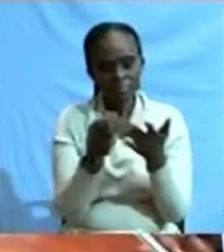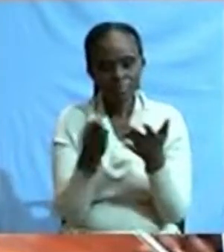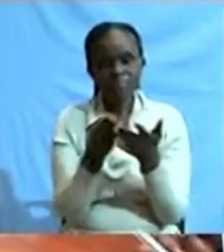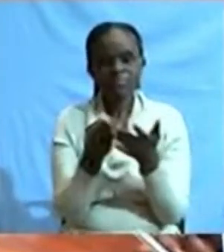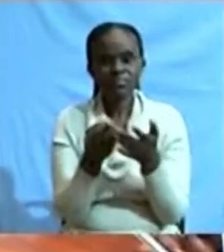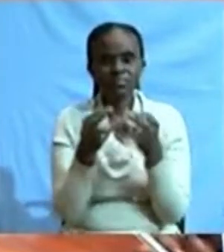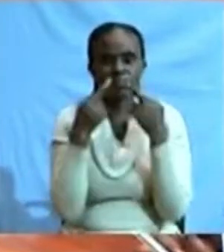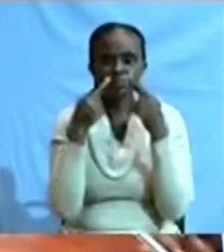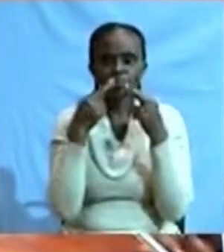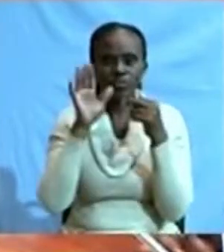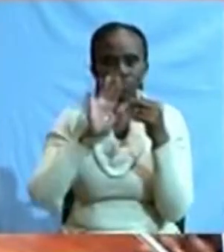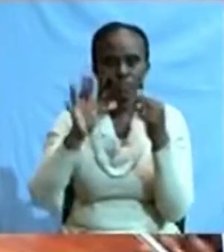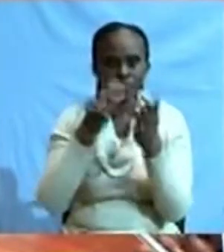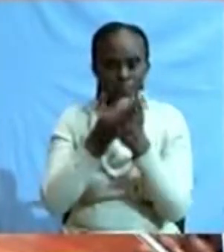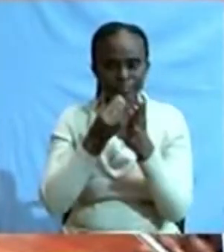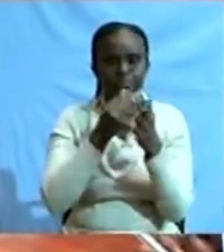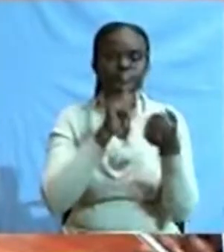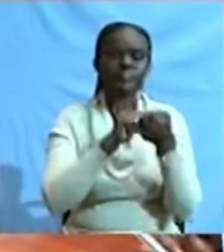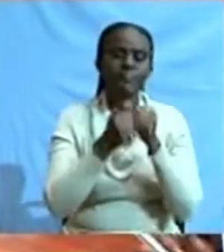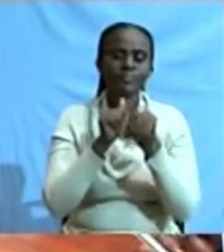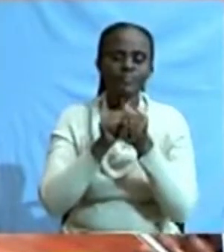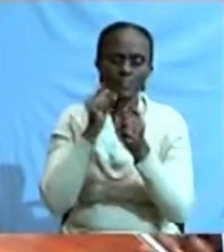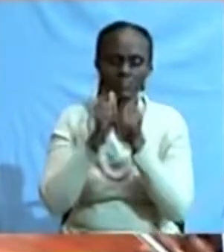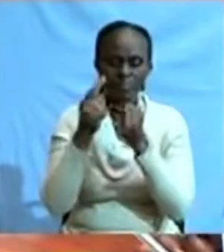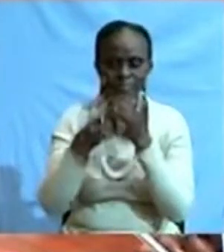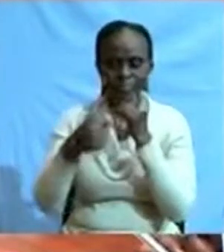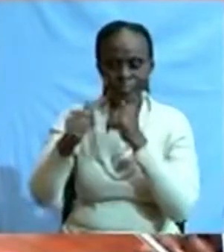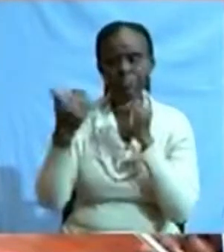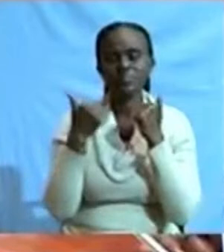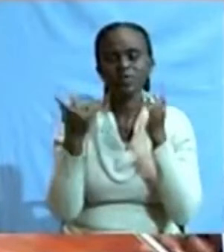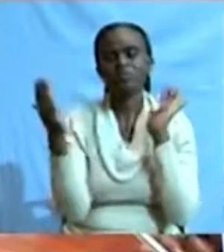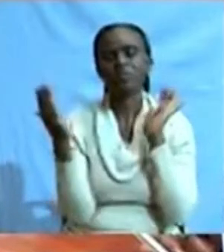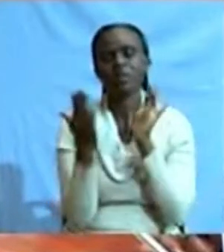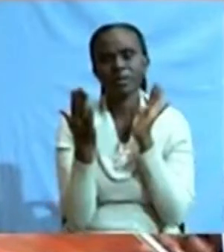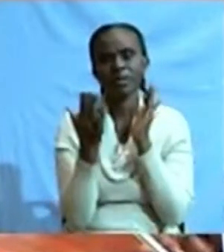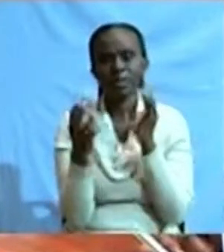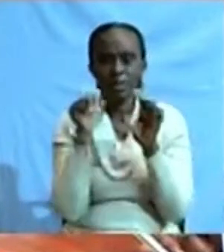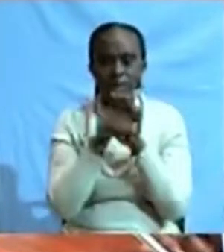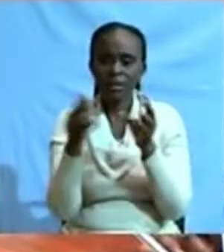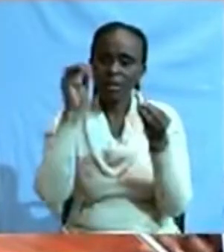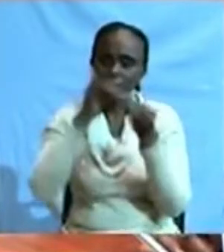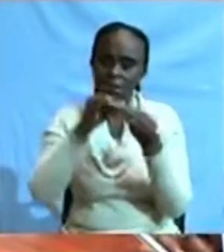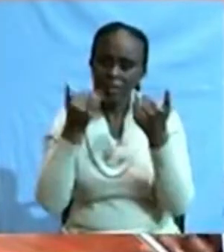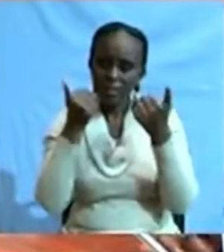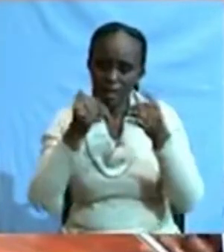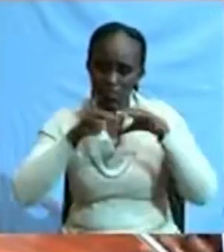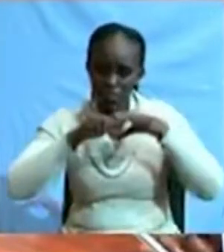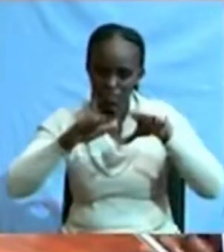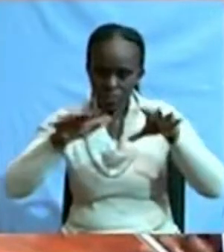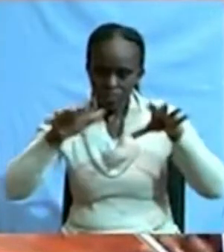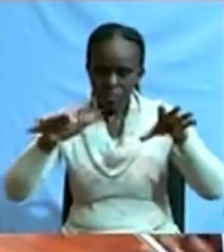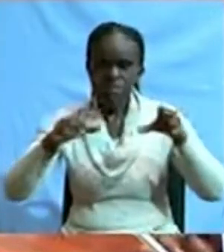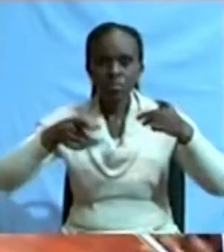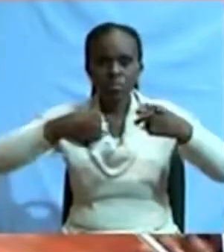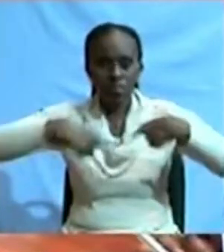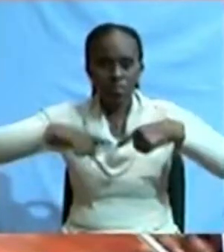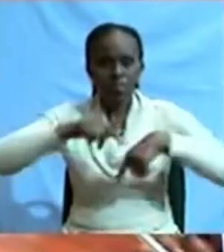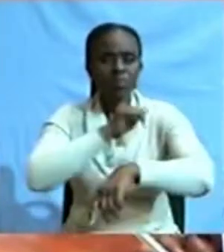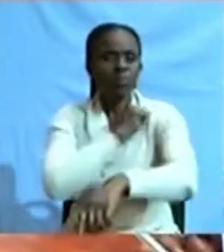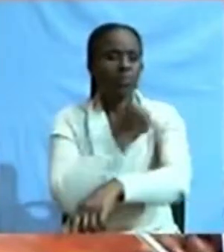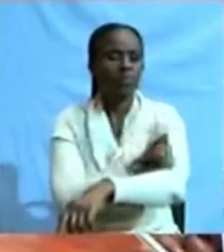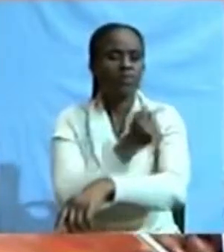as a result of financial constraints it has been facing. In addition to narrow revenue base of the local